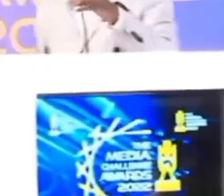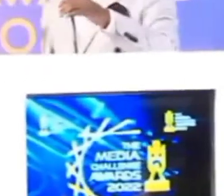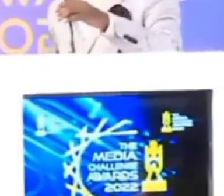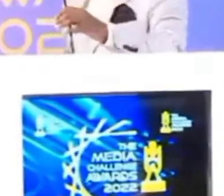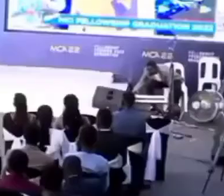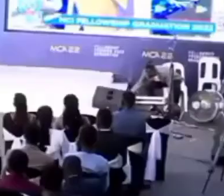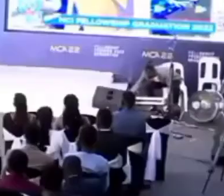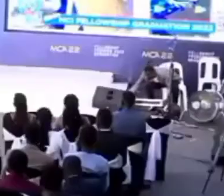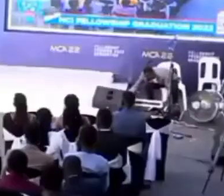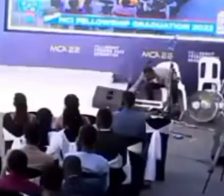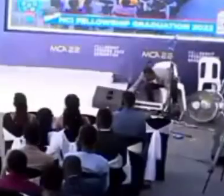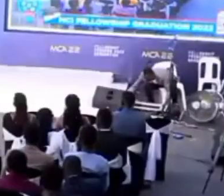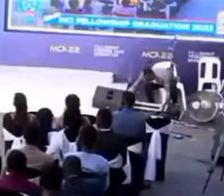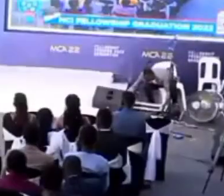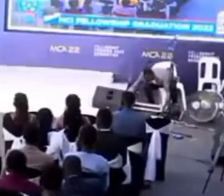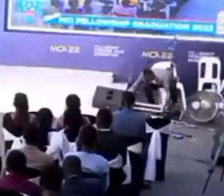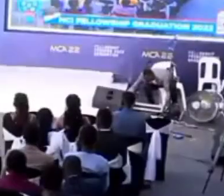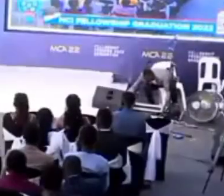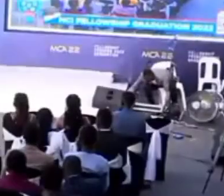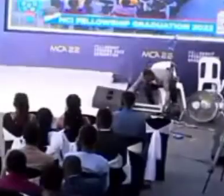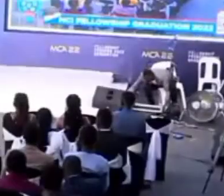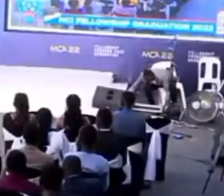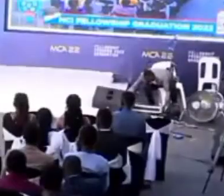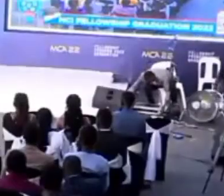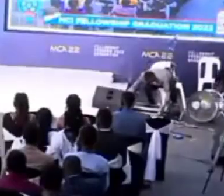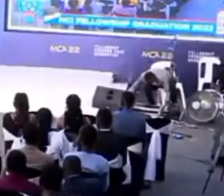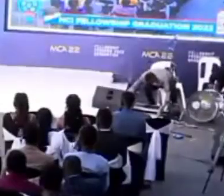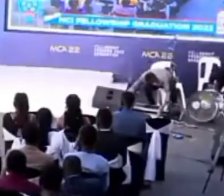congratulations once again. Thank you so much, Abbas.